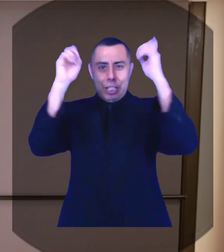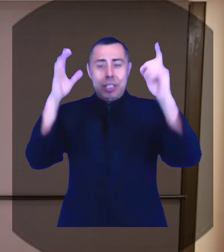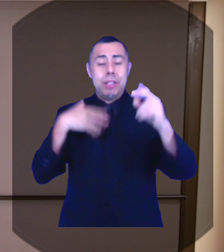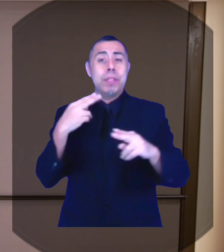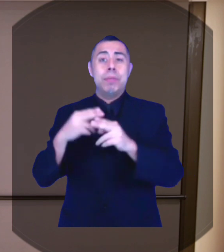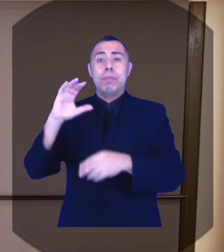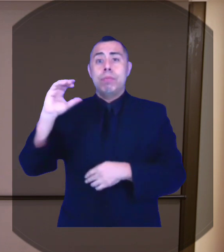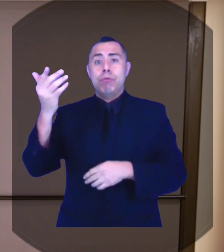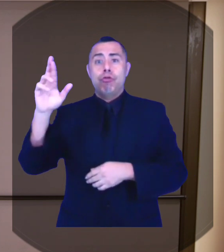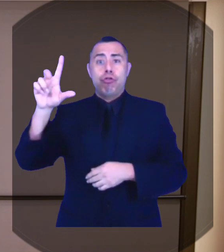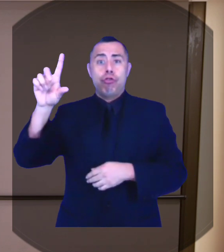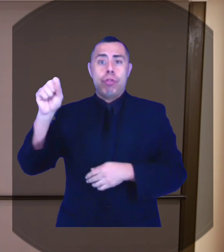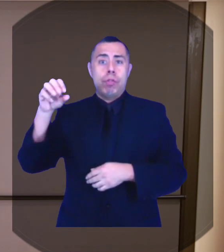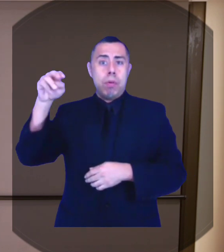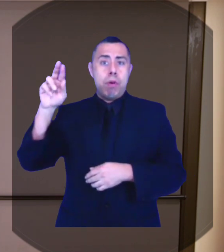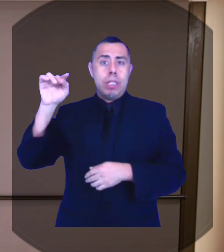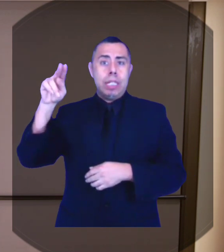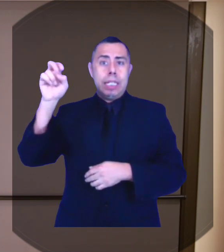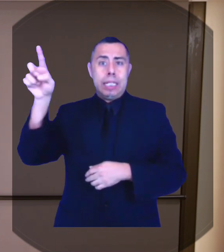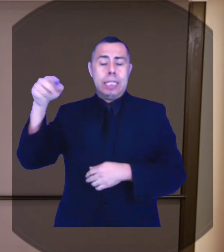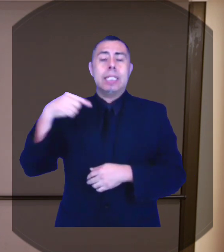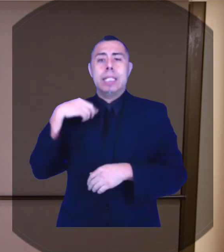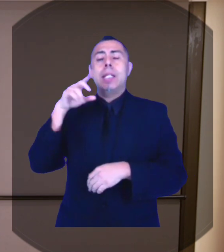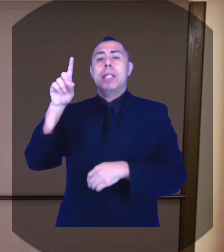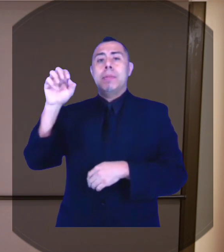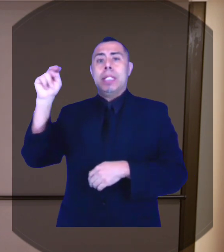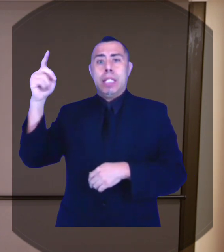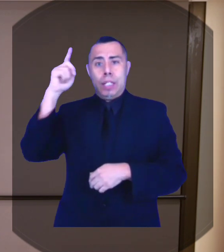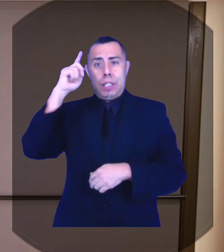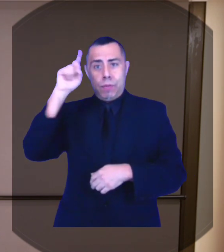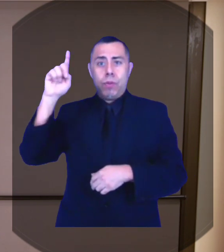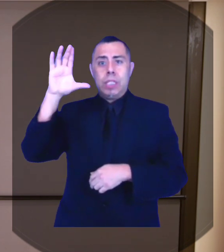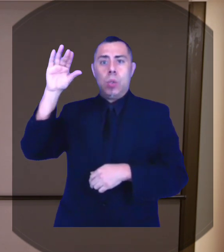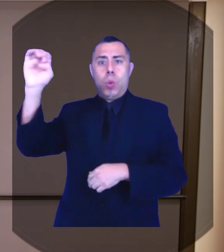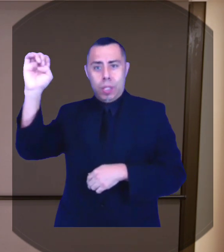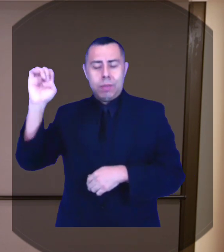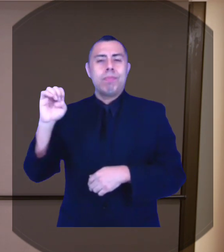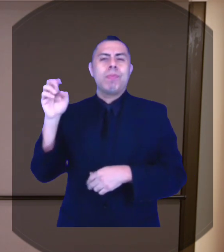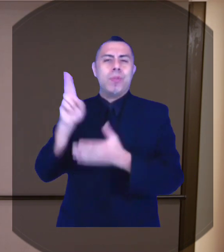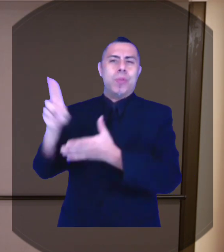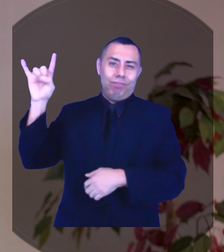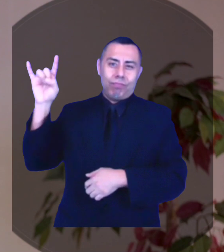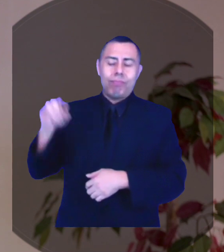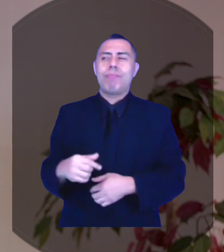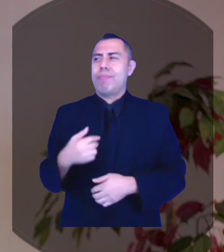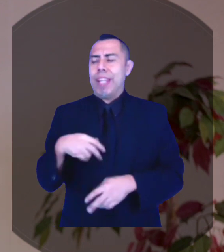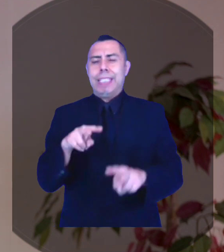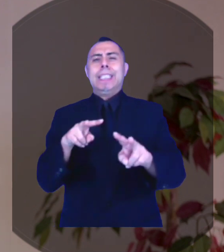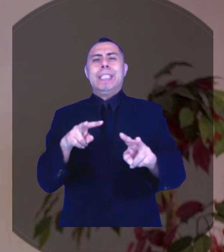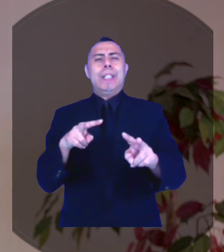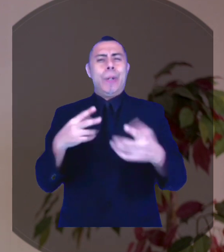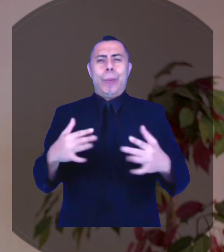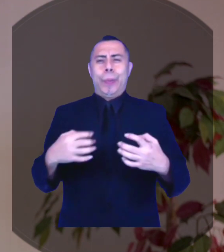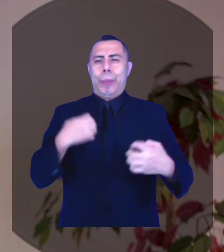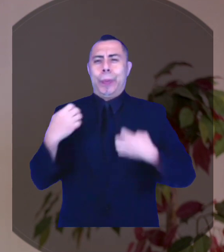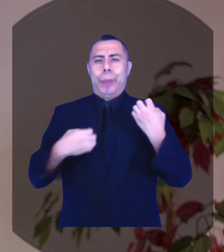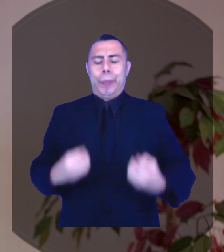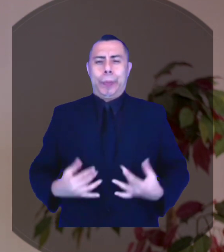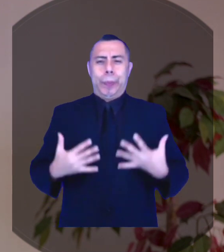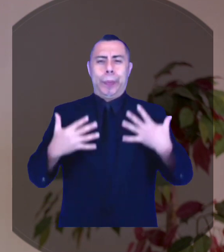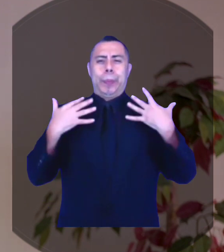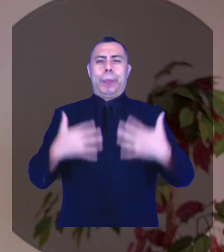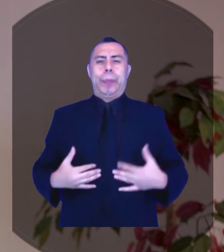Good afternoon, College of Education degree candidates. I'm Charles Martinez, Dean of the College of Education at the University of Texas